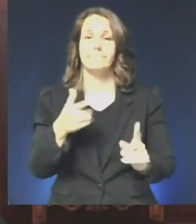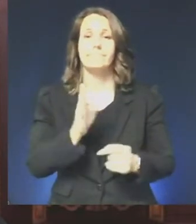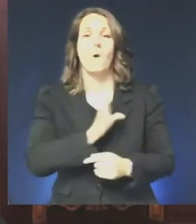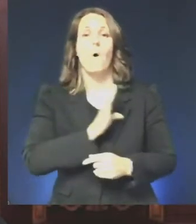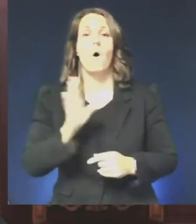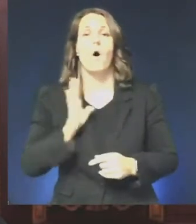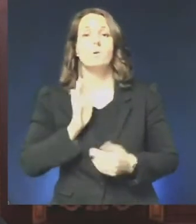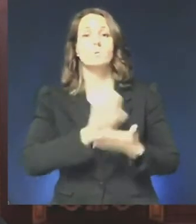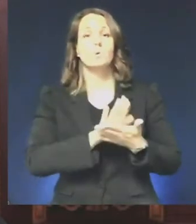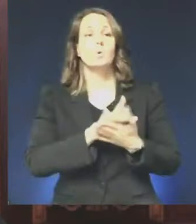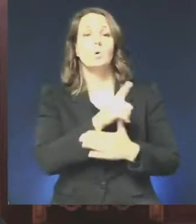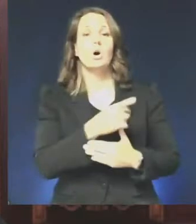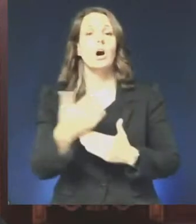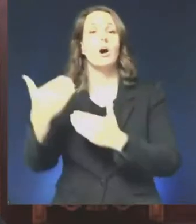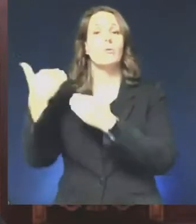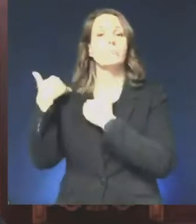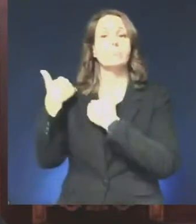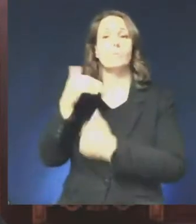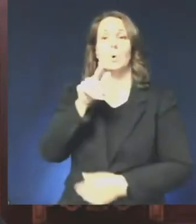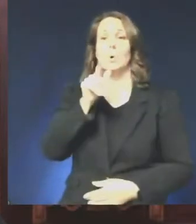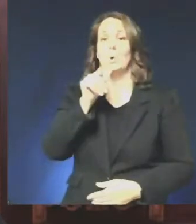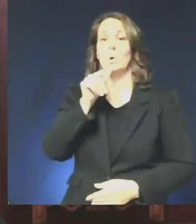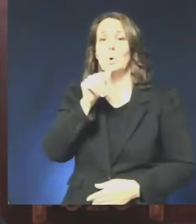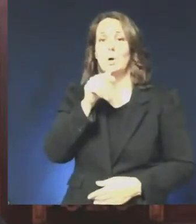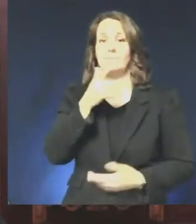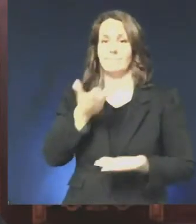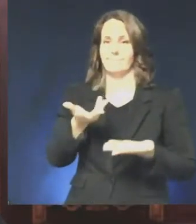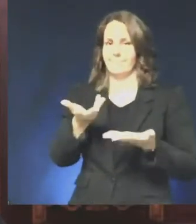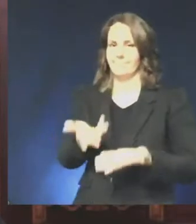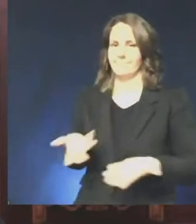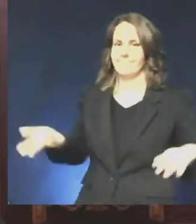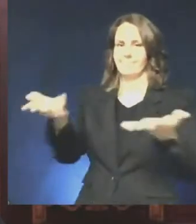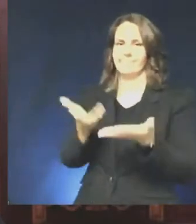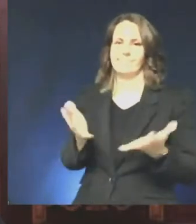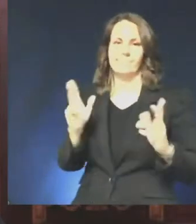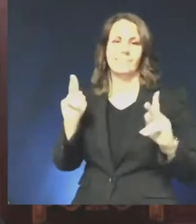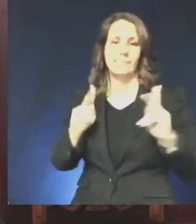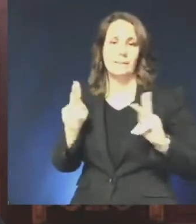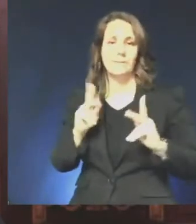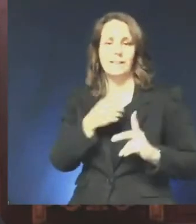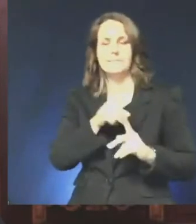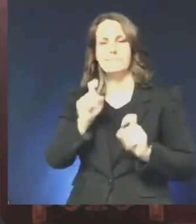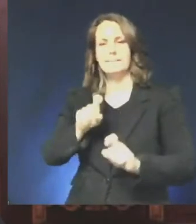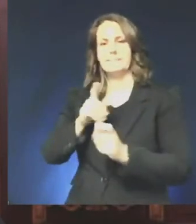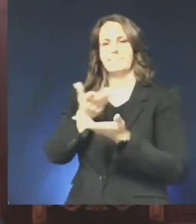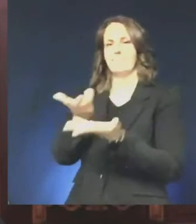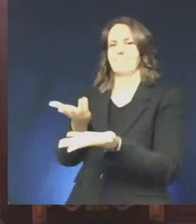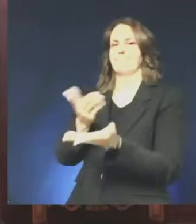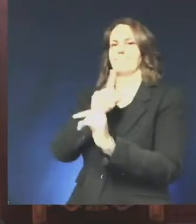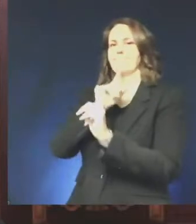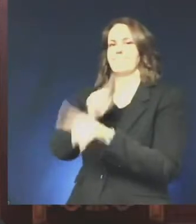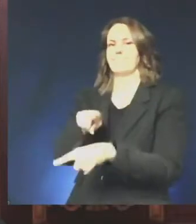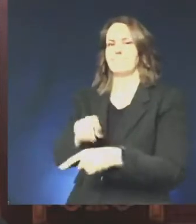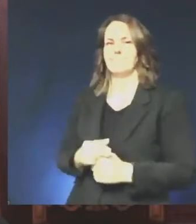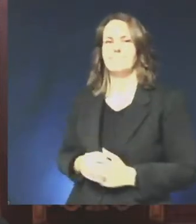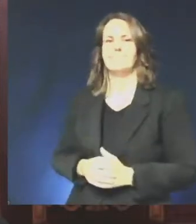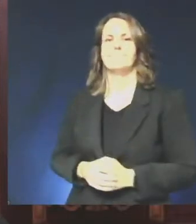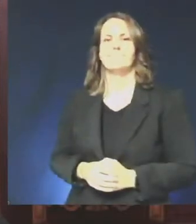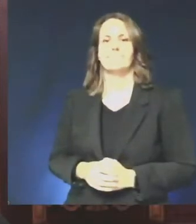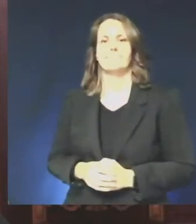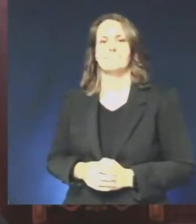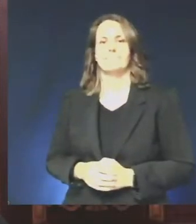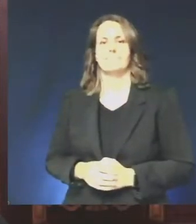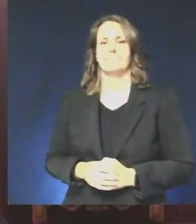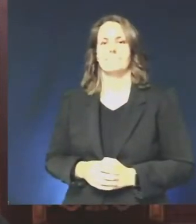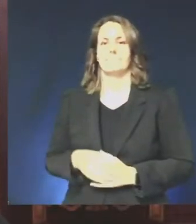kids' education. But at the same time, they also have some obligations around following the science, and the science